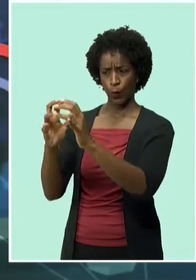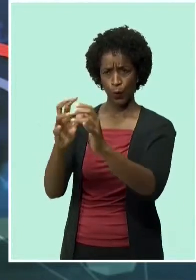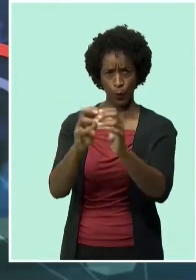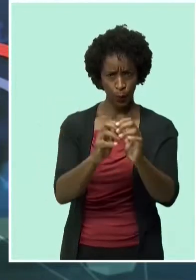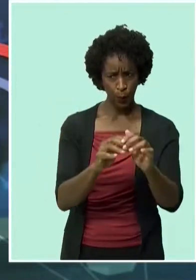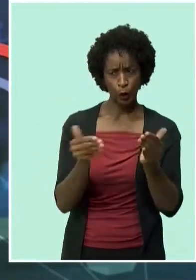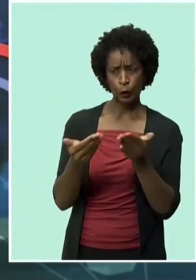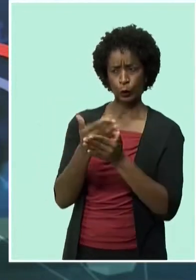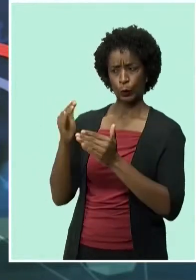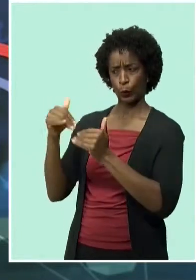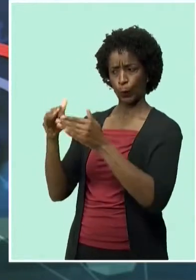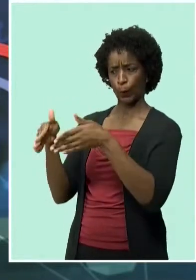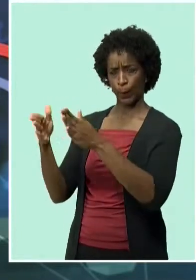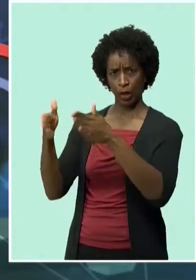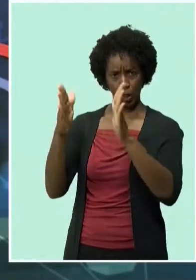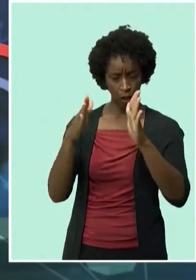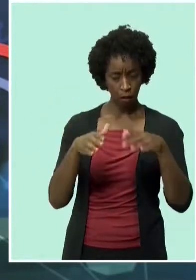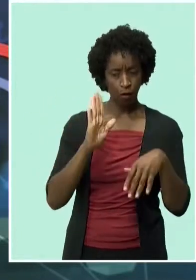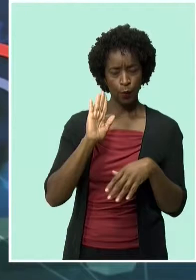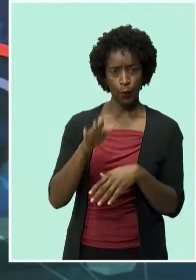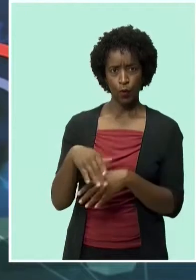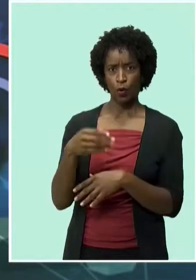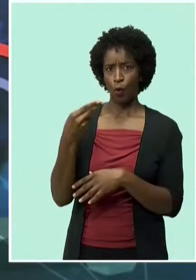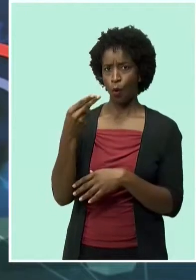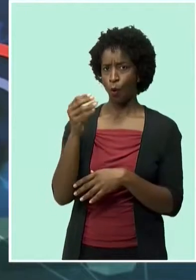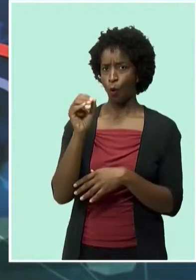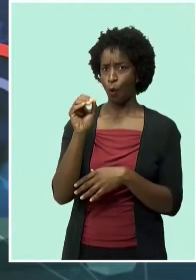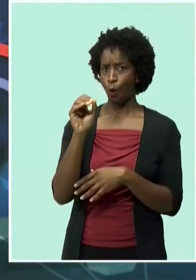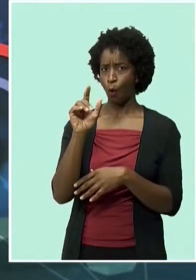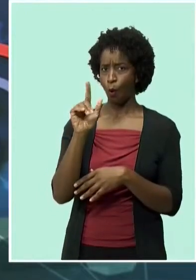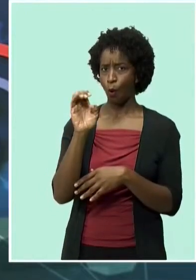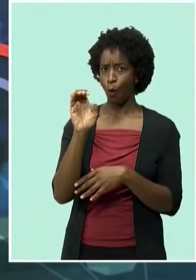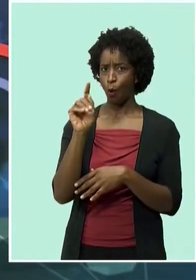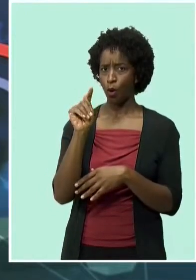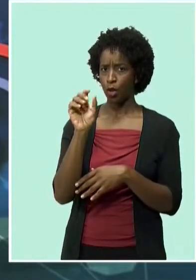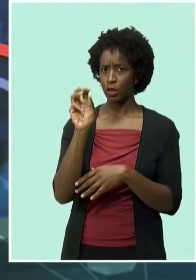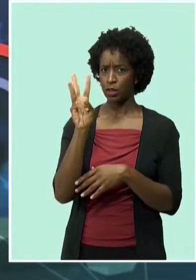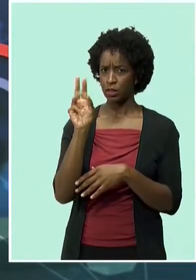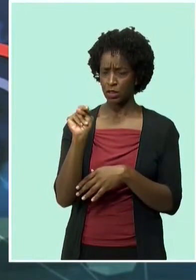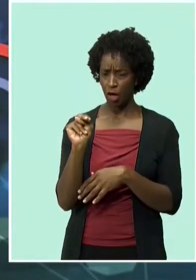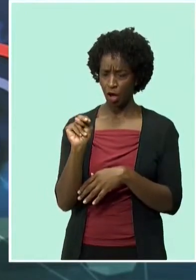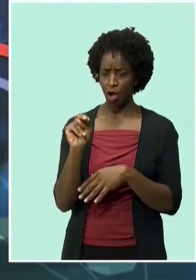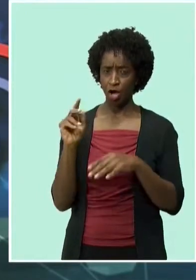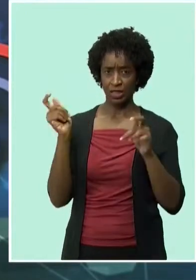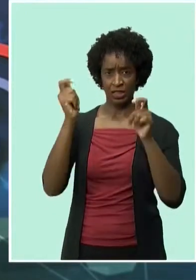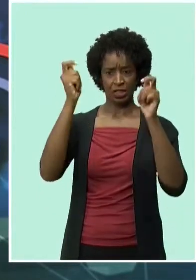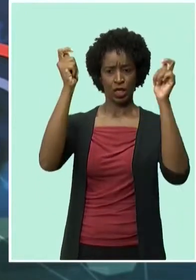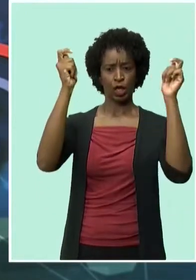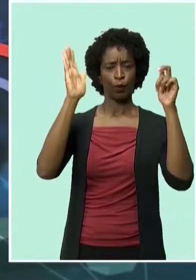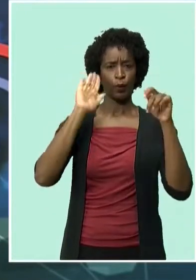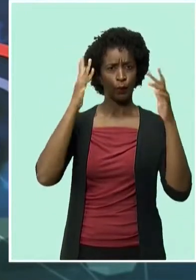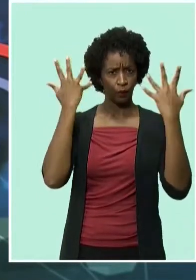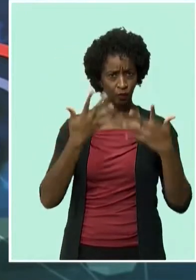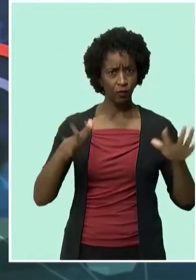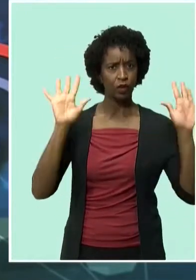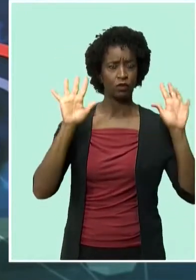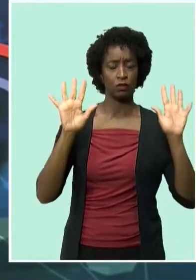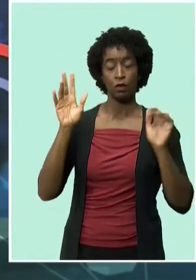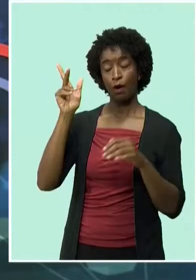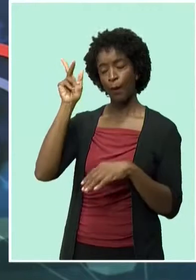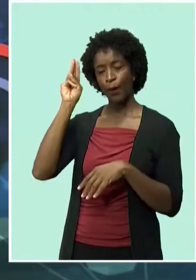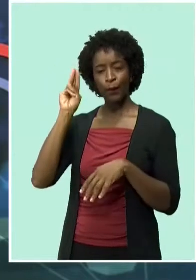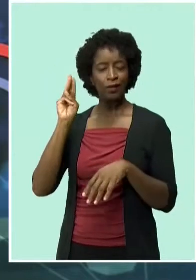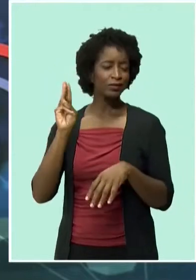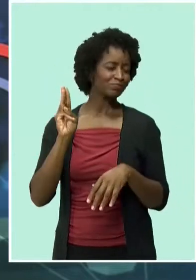Prime Minister to respond. Well, Ms. Mottley first assured the resident nothing would threaten the existence of the annual festival, and while she did